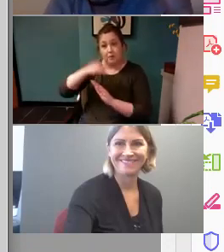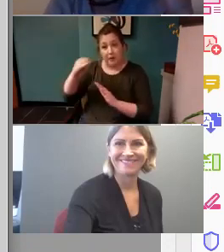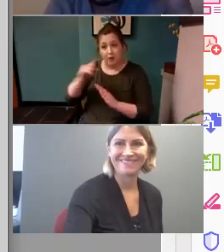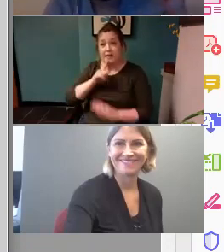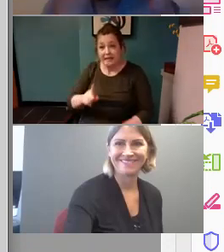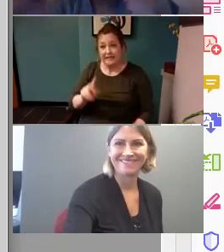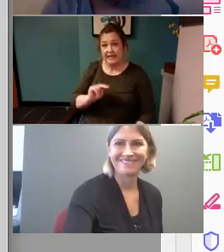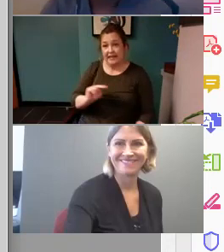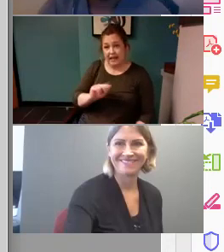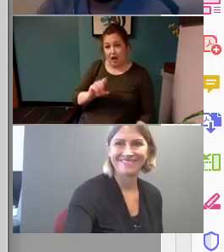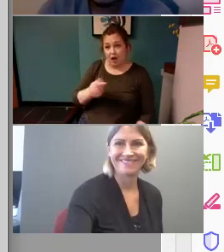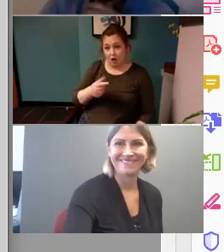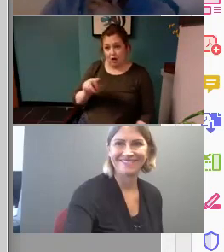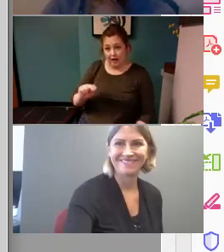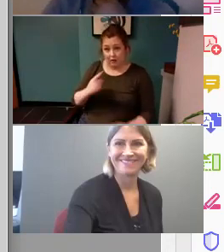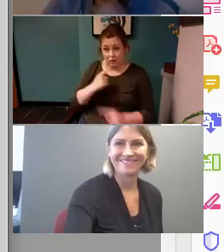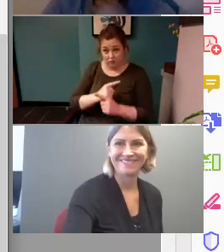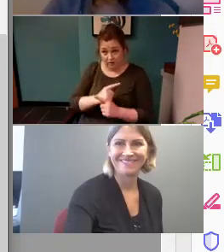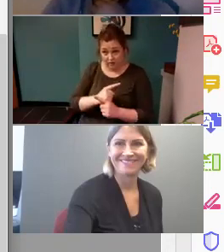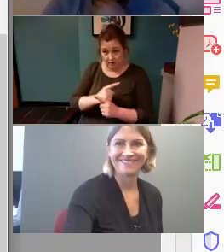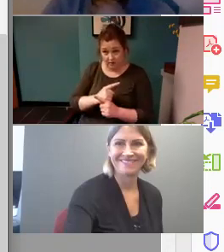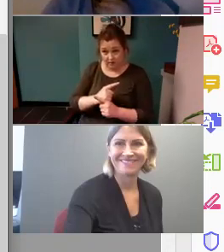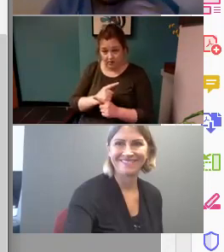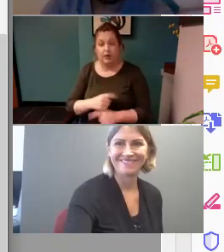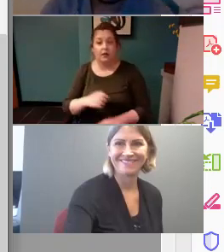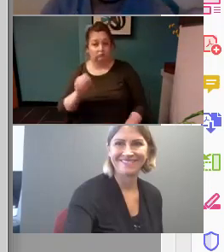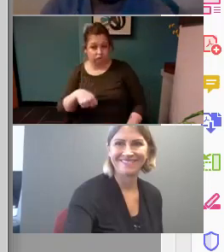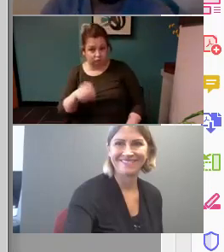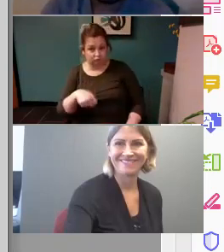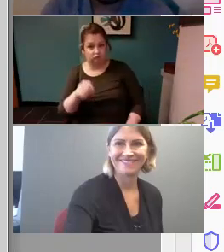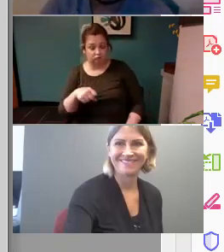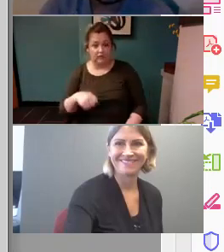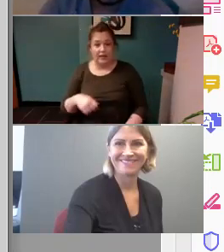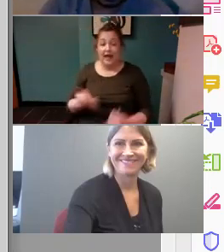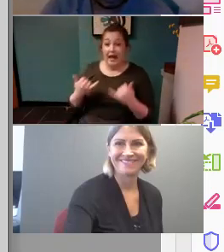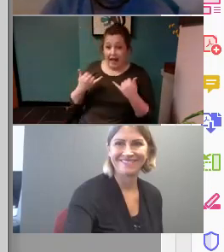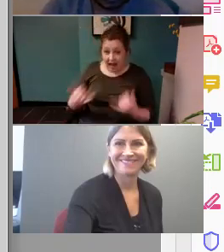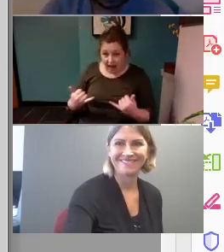Yeah. Perfect. Now the issue becomes, what if